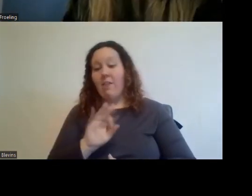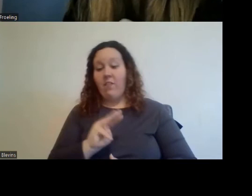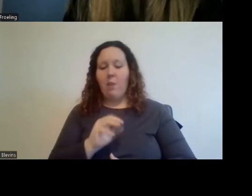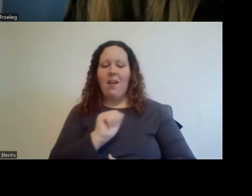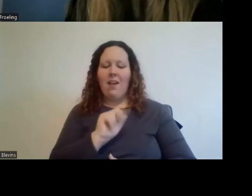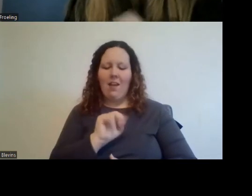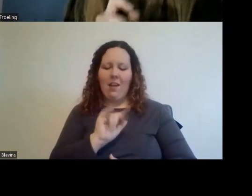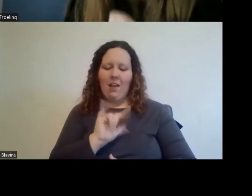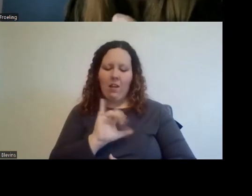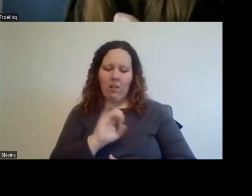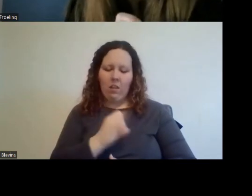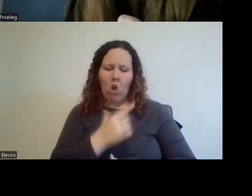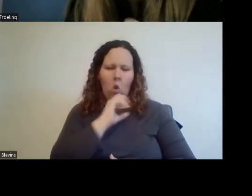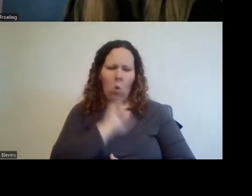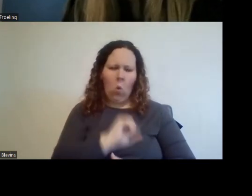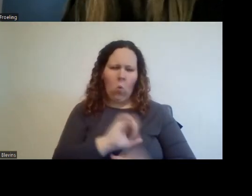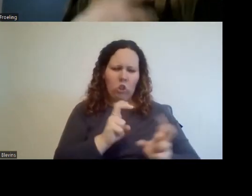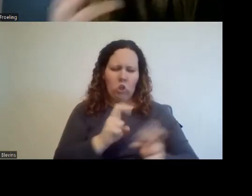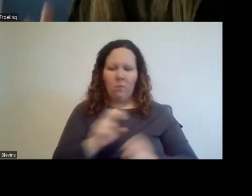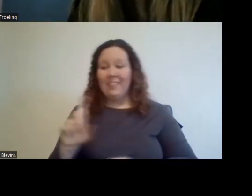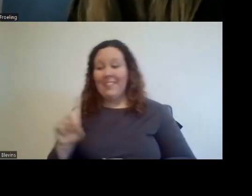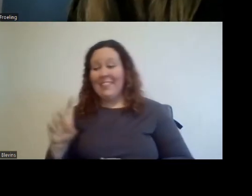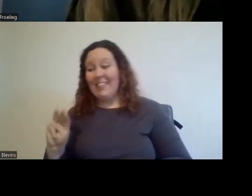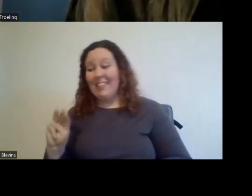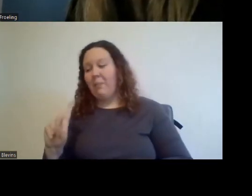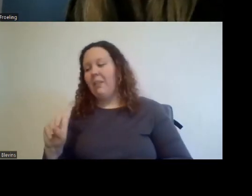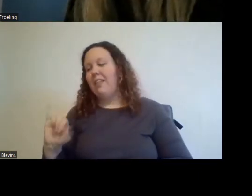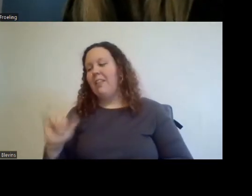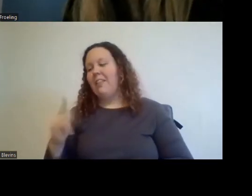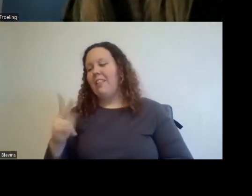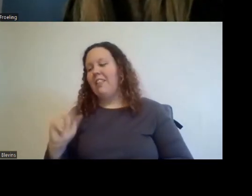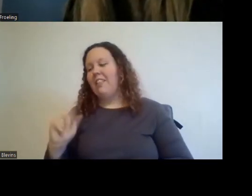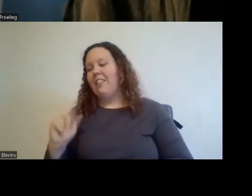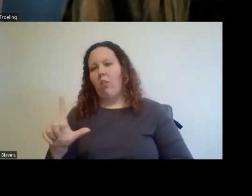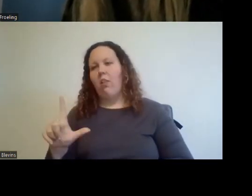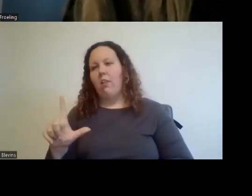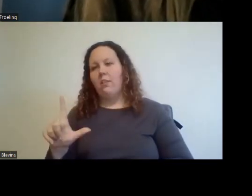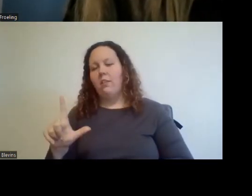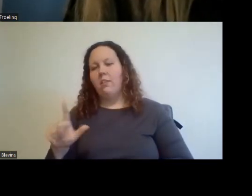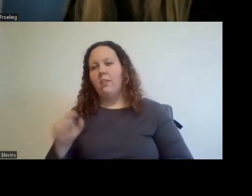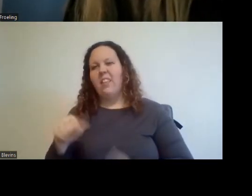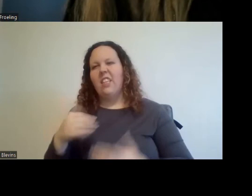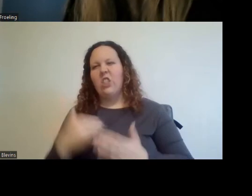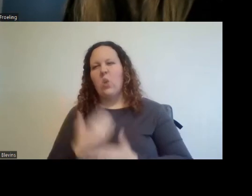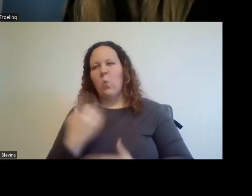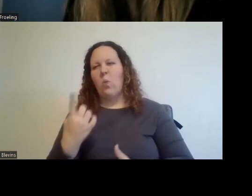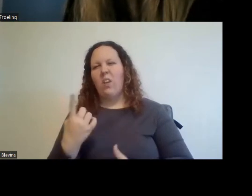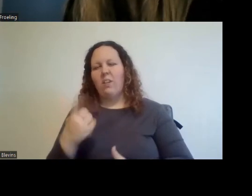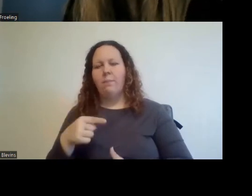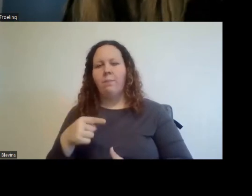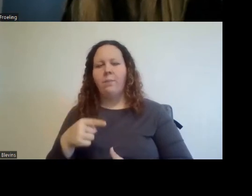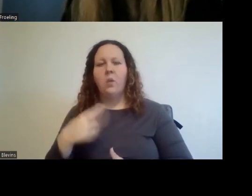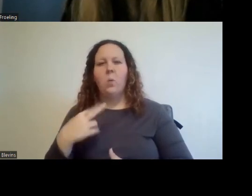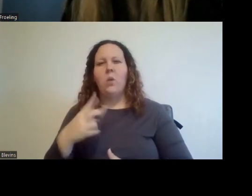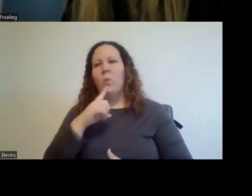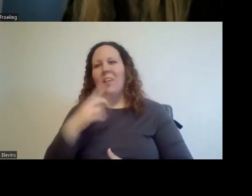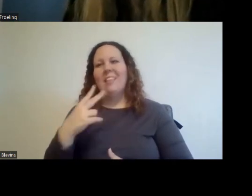term. DM is digital, and it's the newest term. But because we're so stuck in our